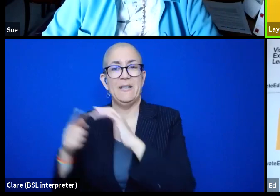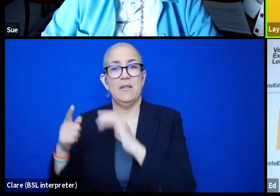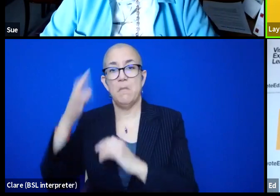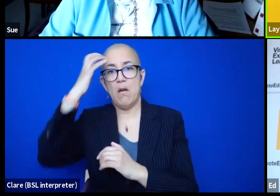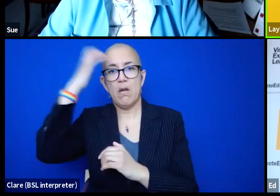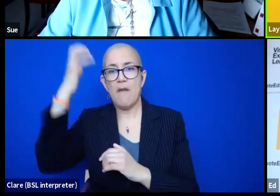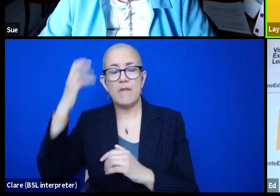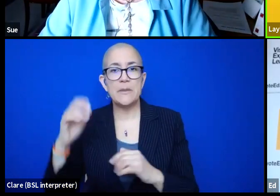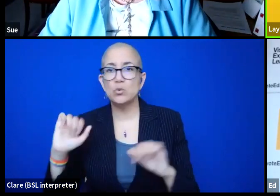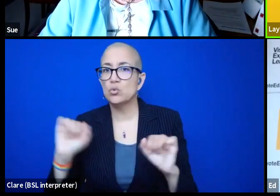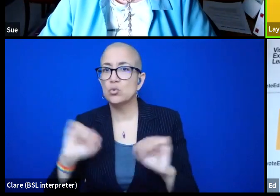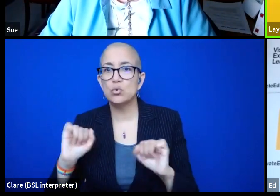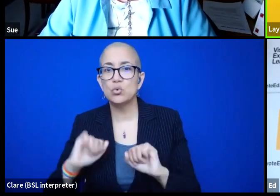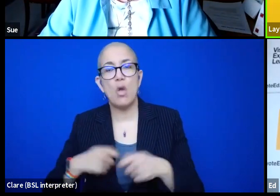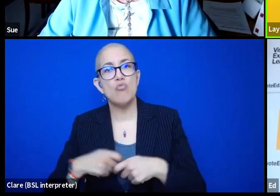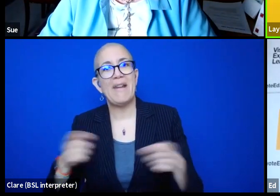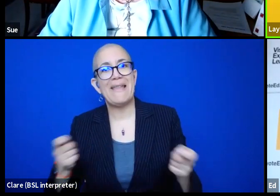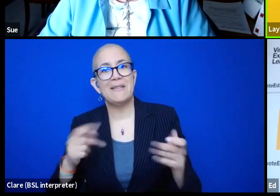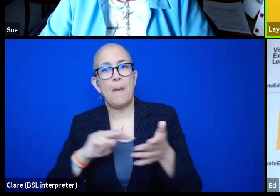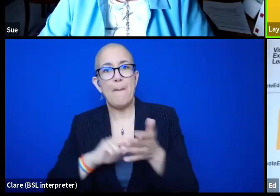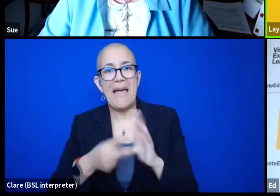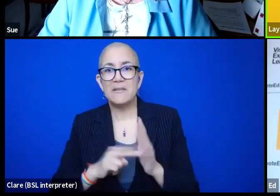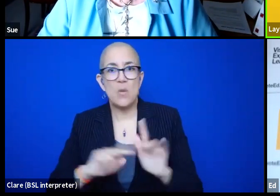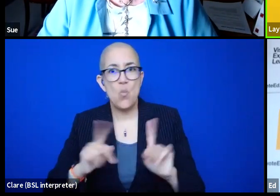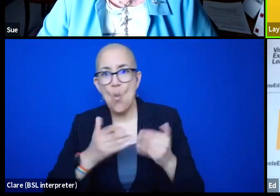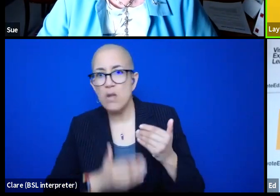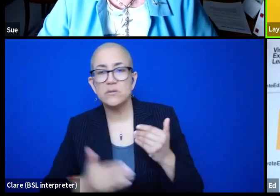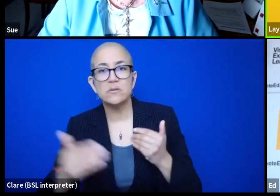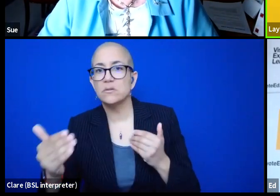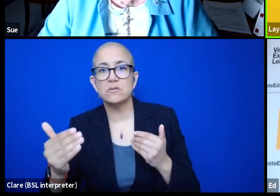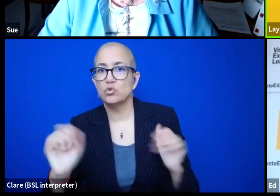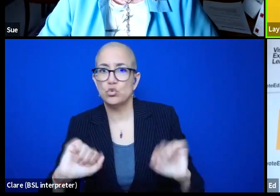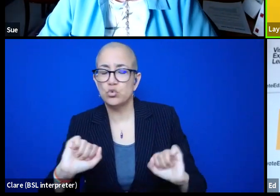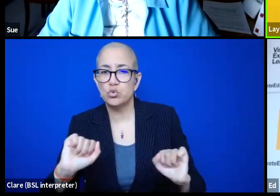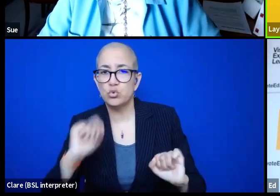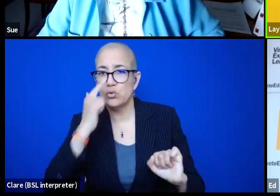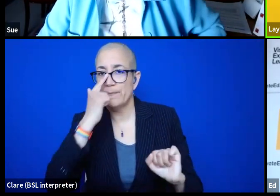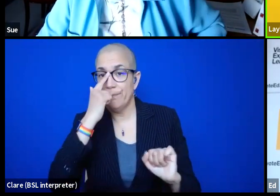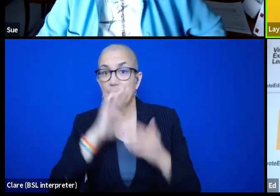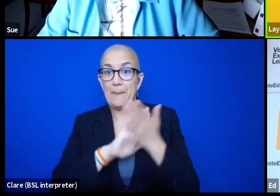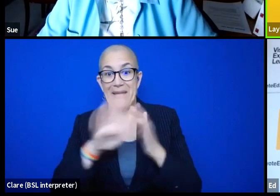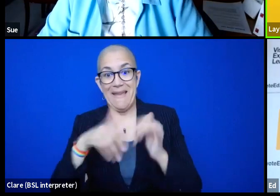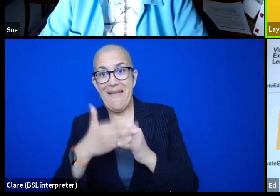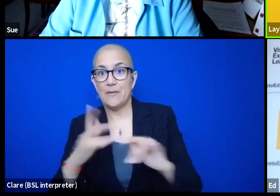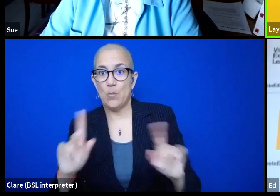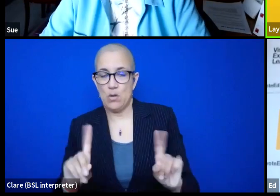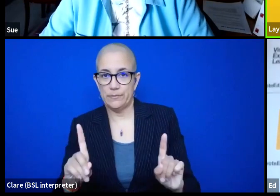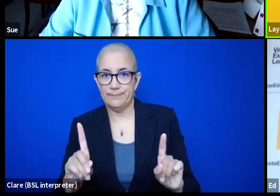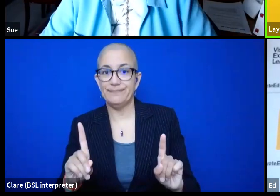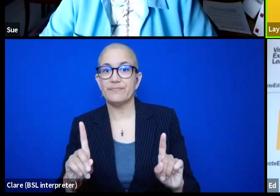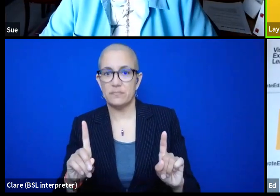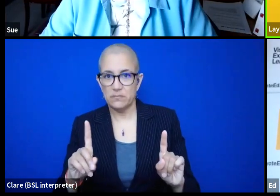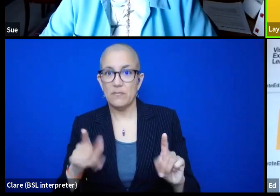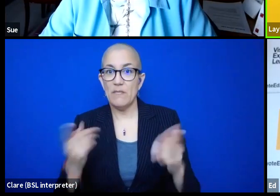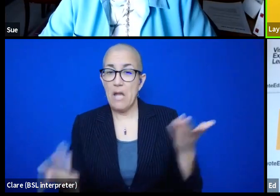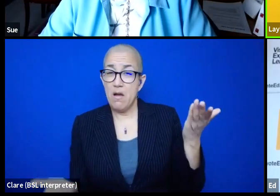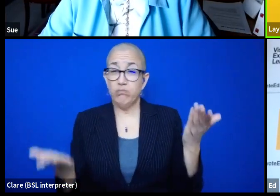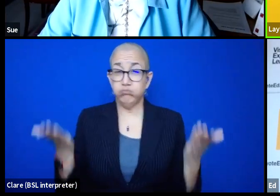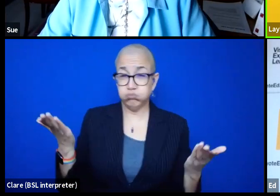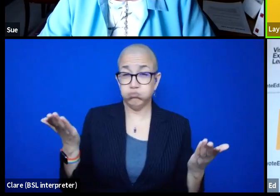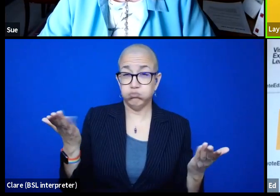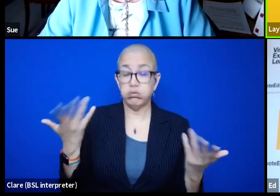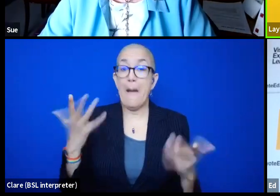released what the changed plans would be. And in the end, what this means is that that deep-seated inequality that I spoke about